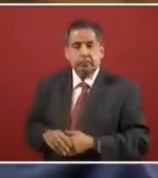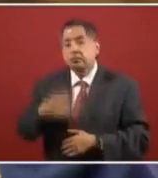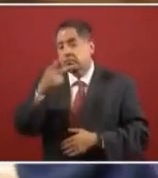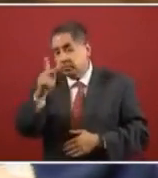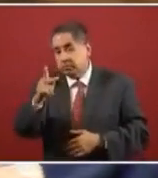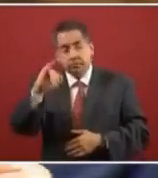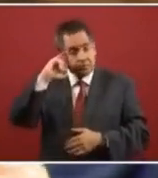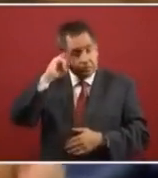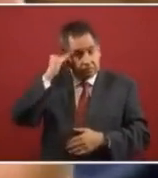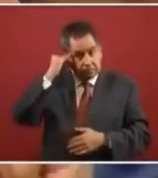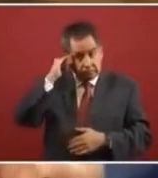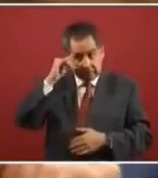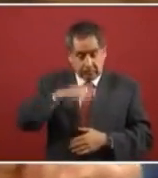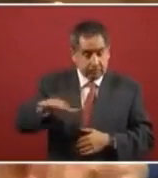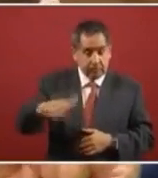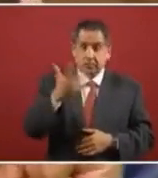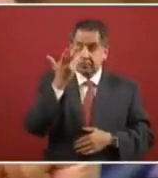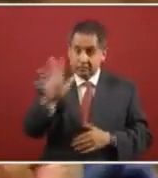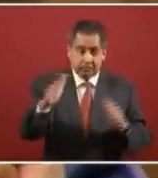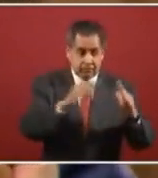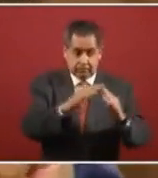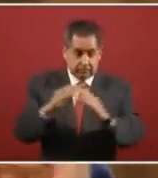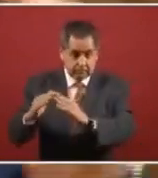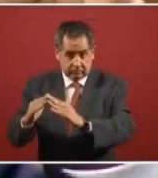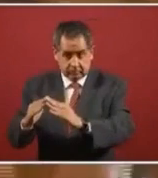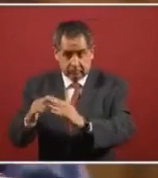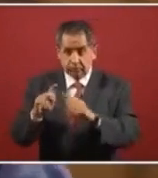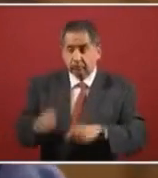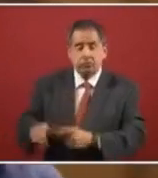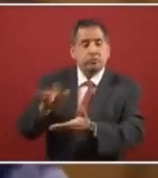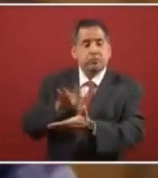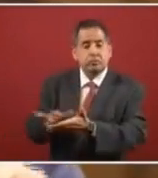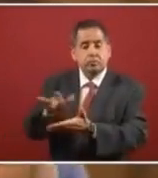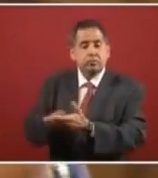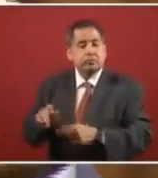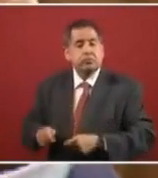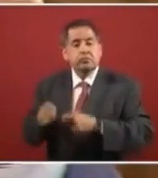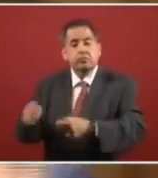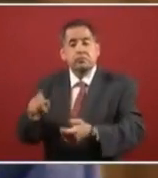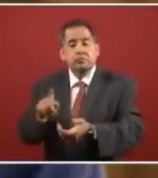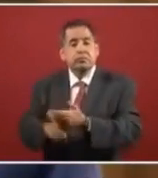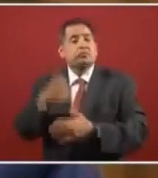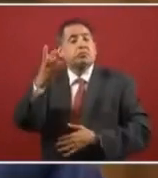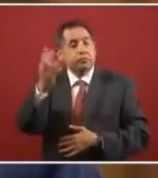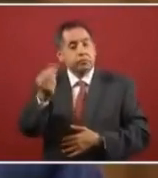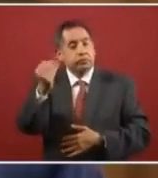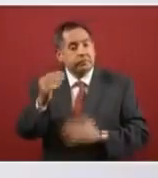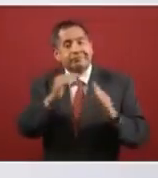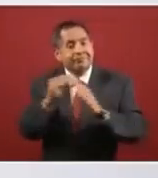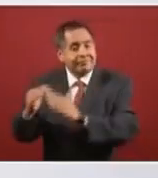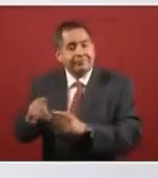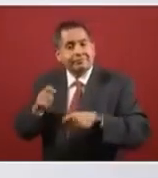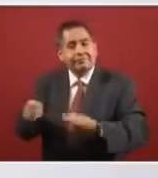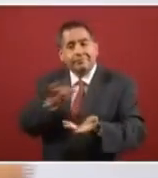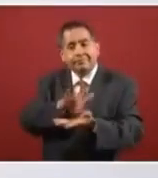in indigenous out of every ten there's already getting support nine homes and